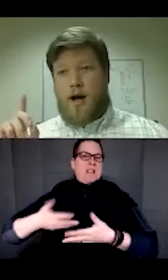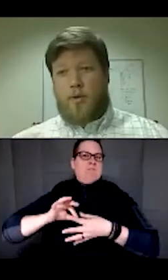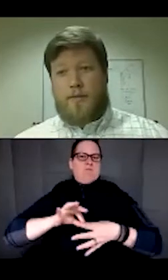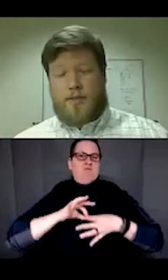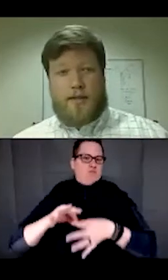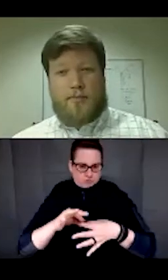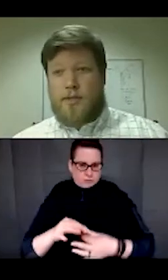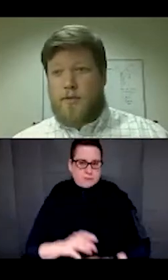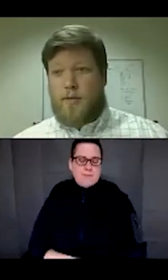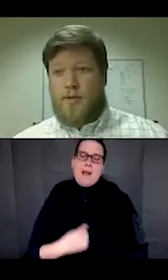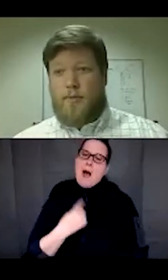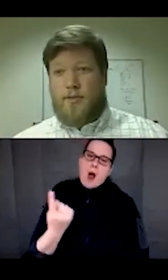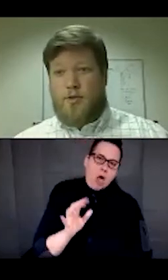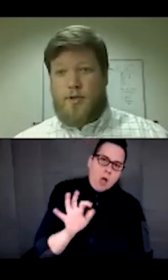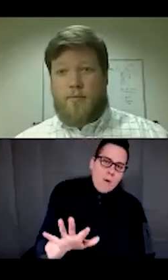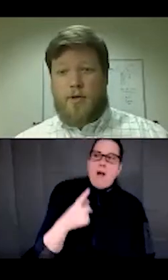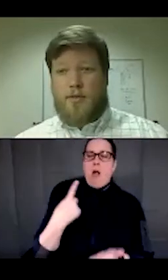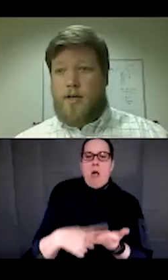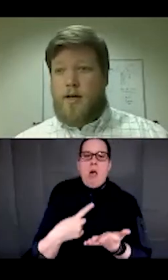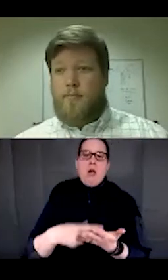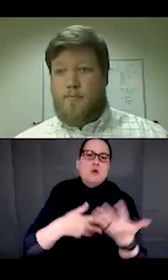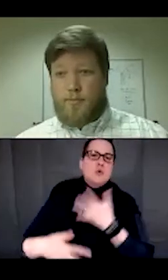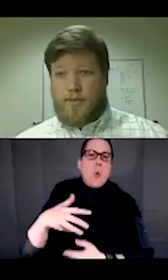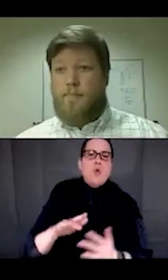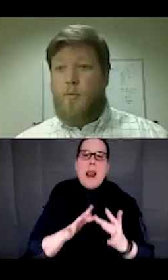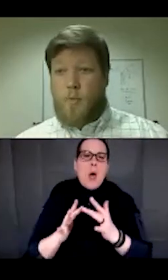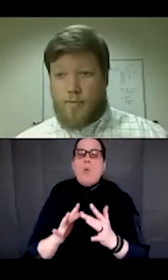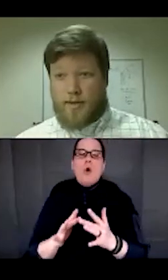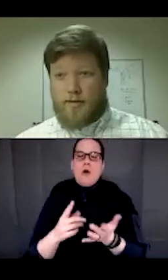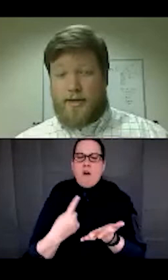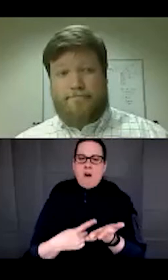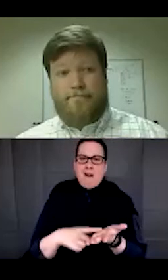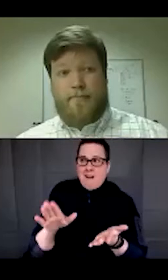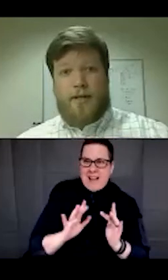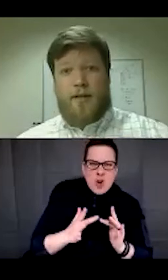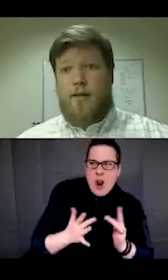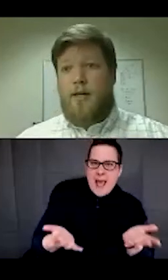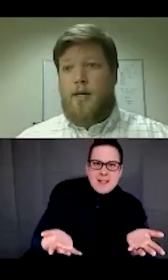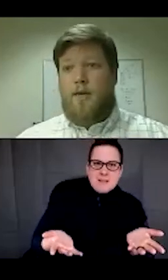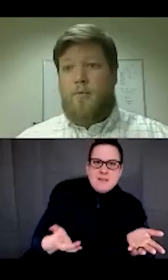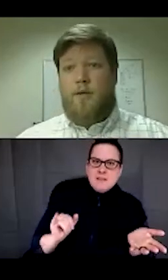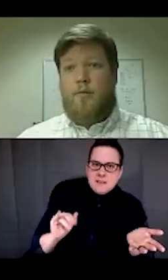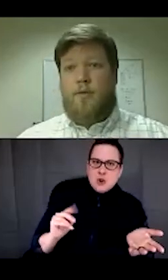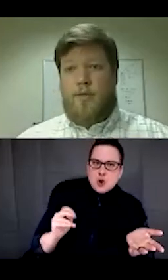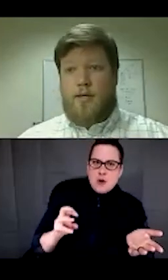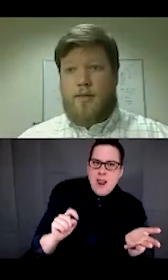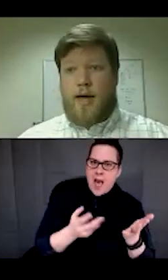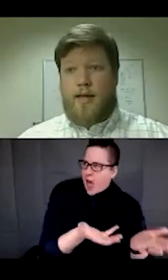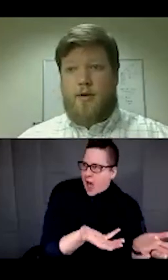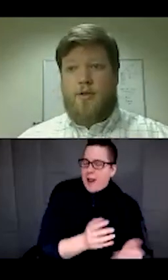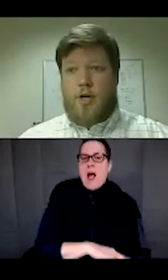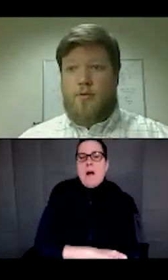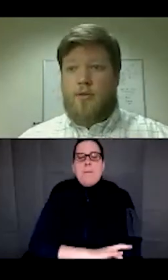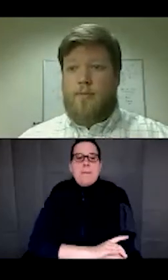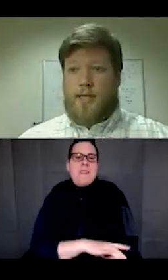I always have to say this because every time we talk about social networks, people say, but what about the internet? If we think that